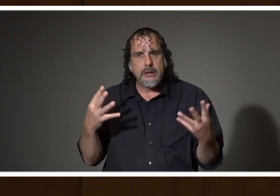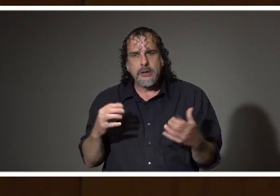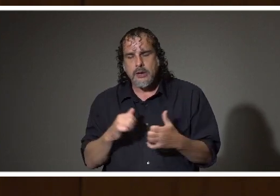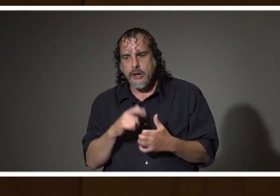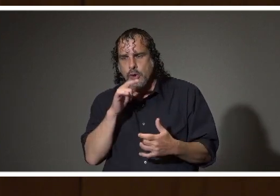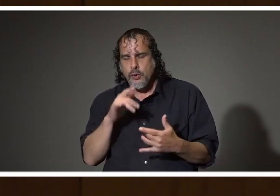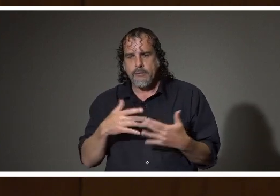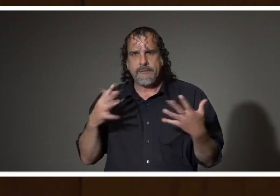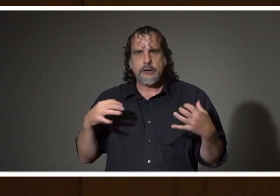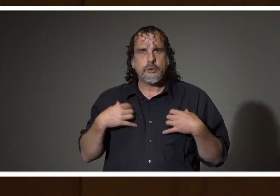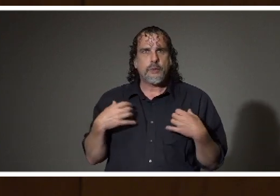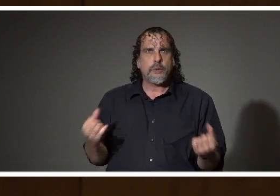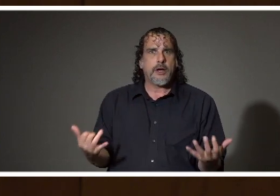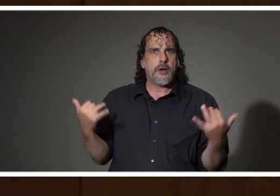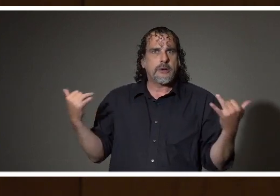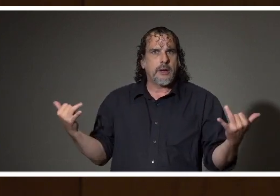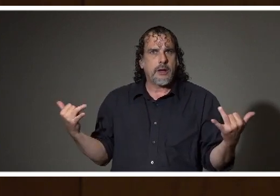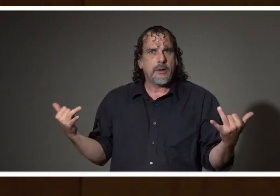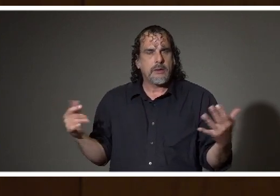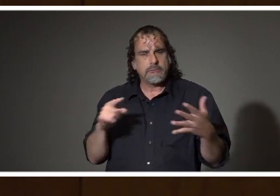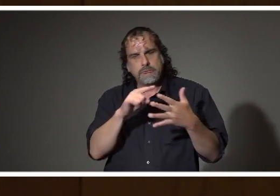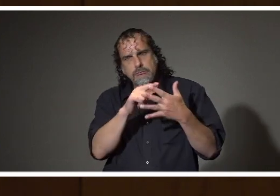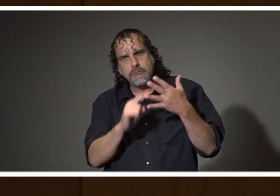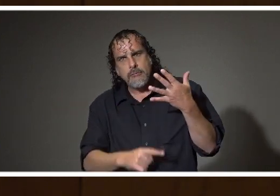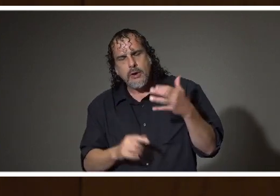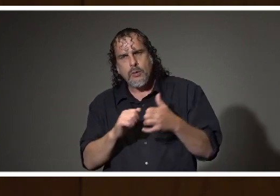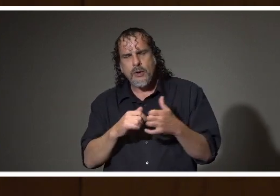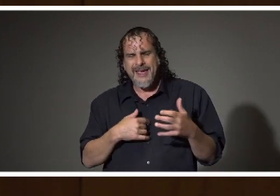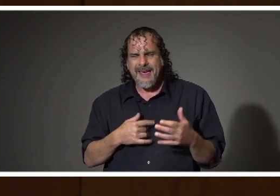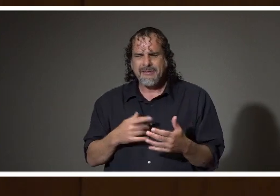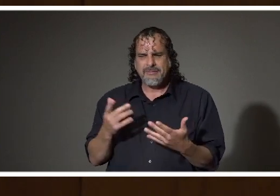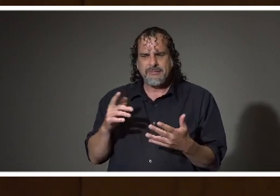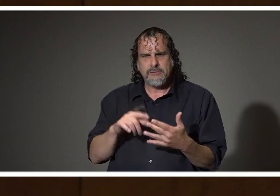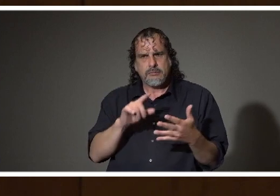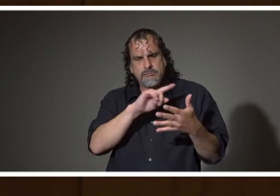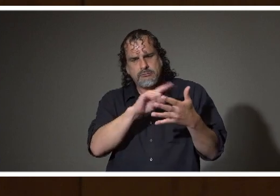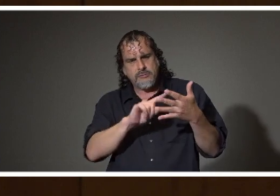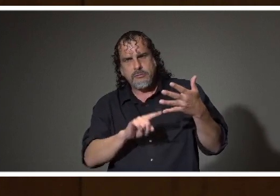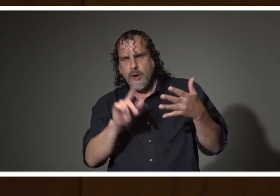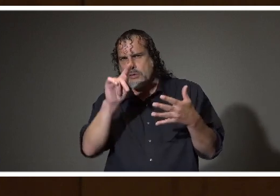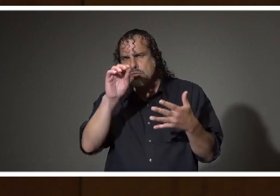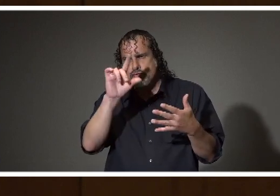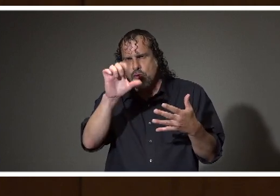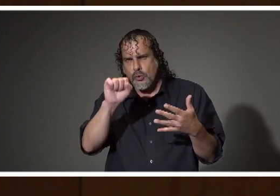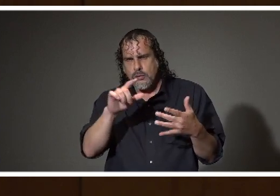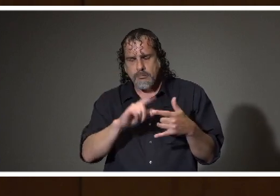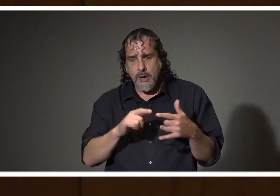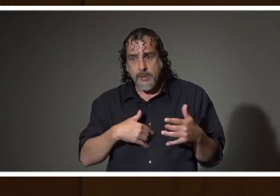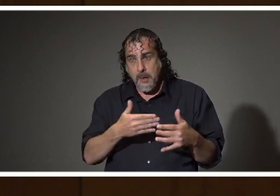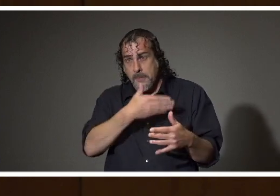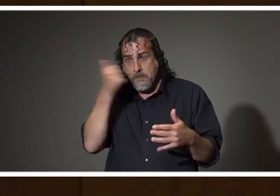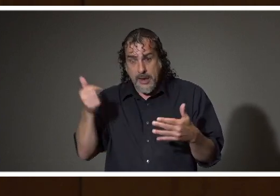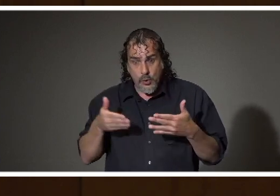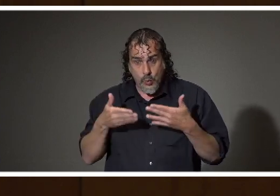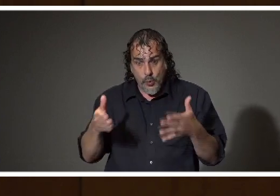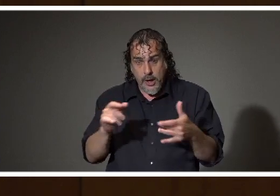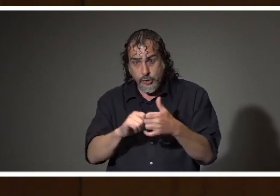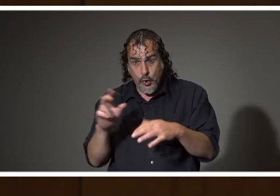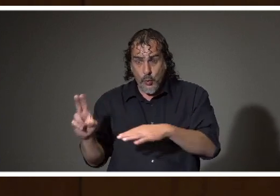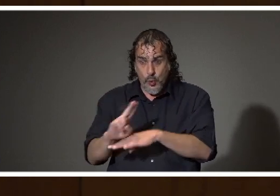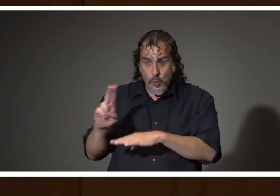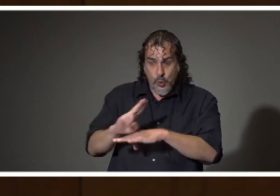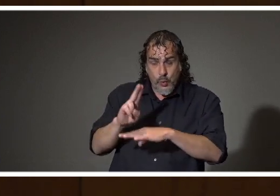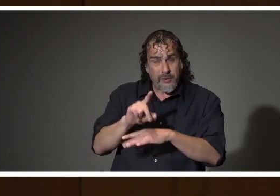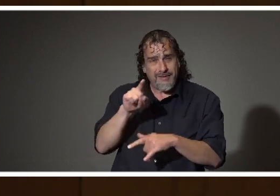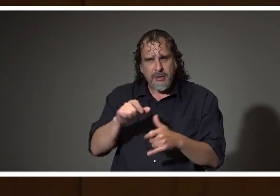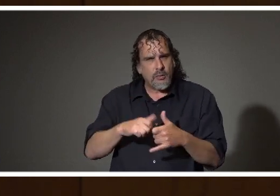immune. So there will be a tool for it, but it's really we don't really know the best way to use it yet in large measure because